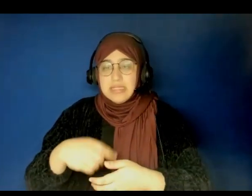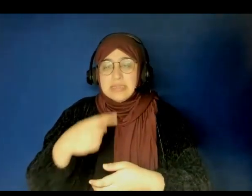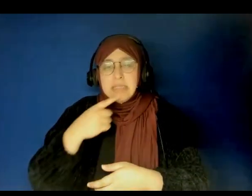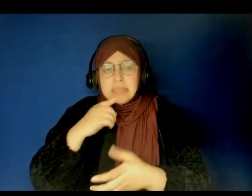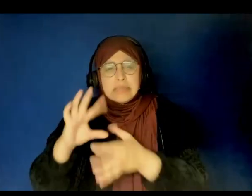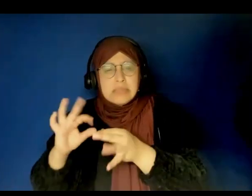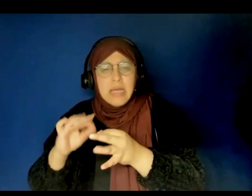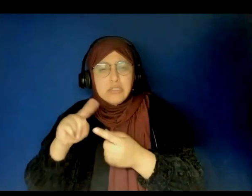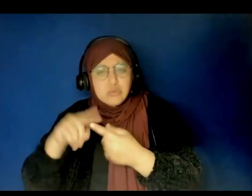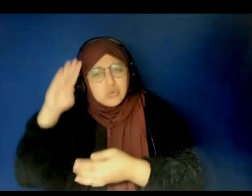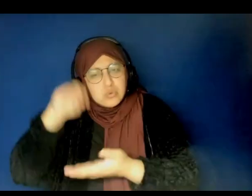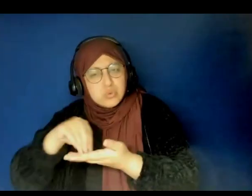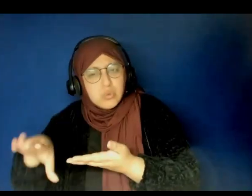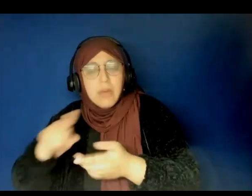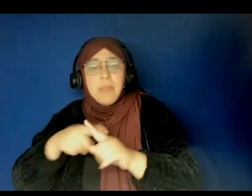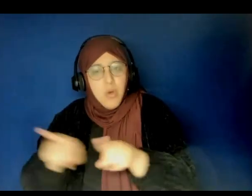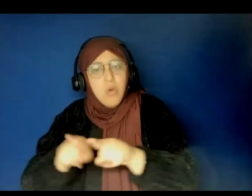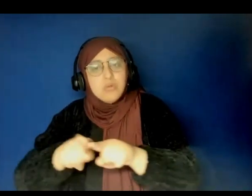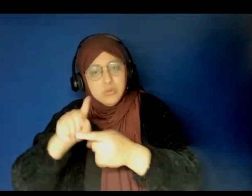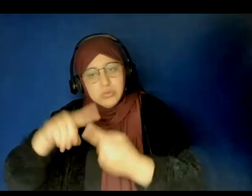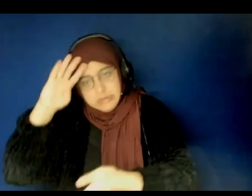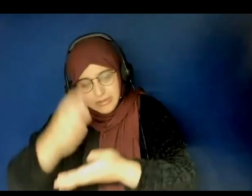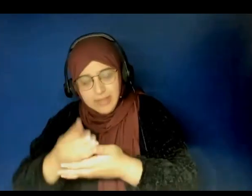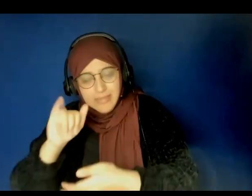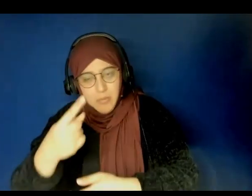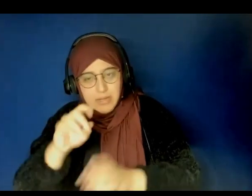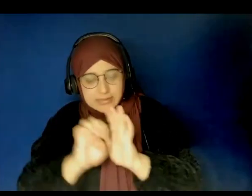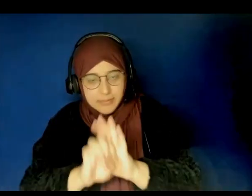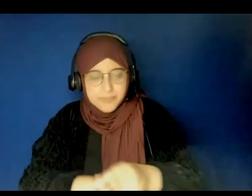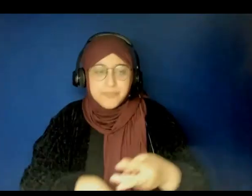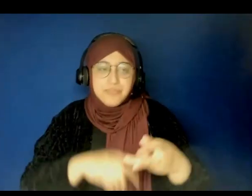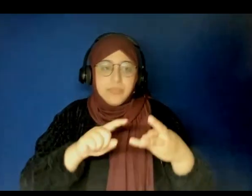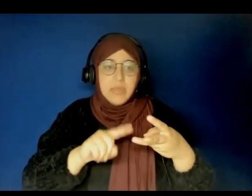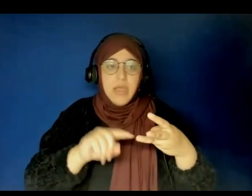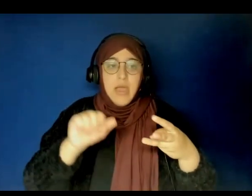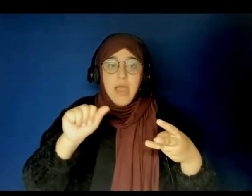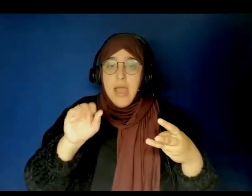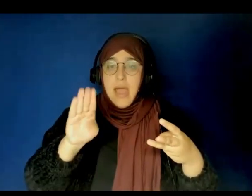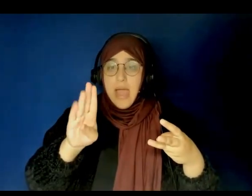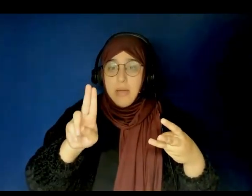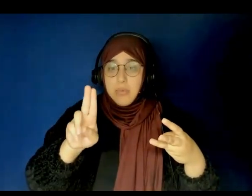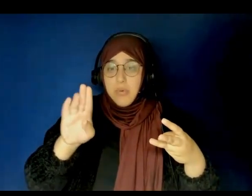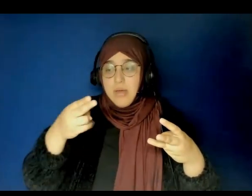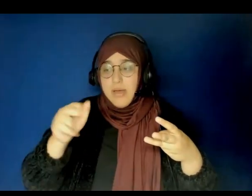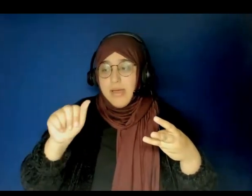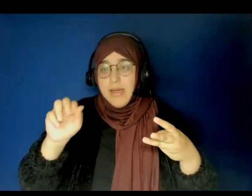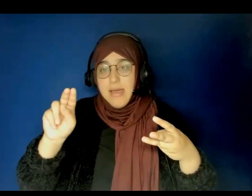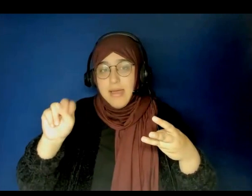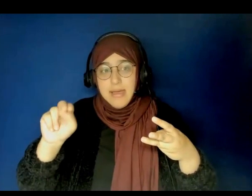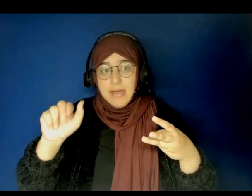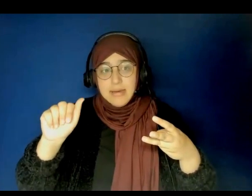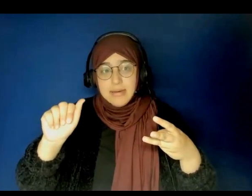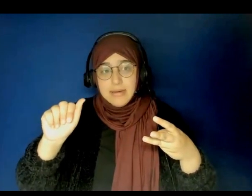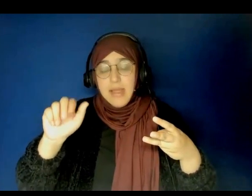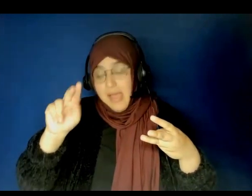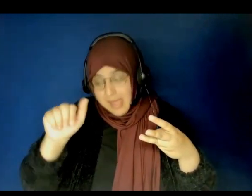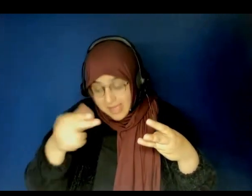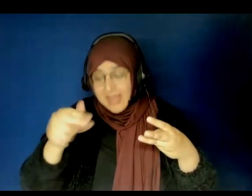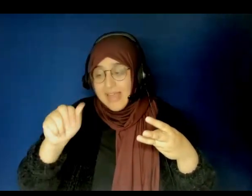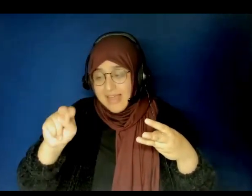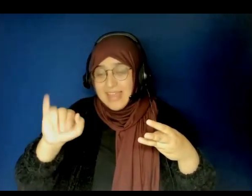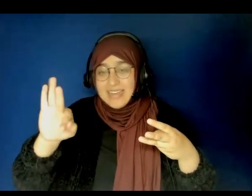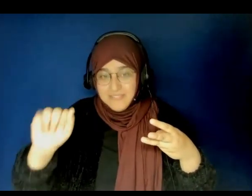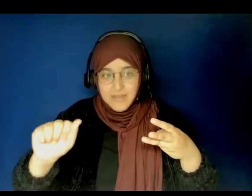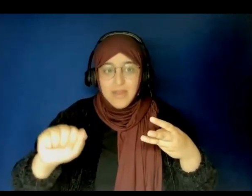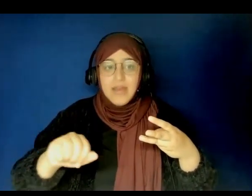example of that. Abu Hanifa, rahimahullah, he mentions at the end of his life. Imam Shafi'i has another wasiyah written